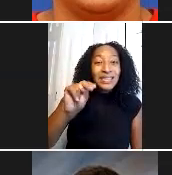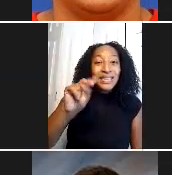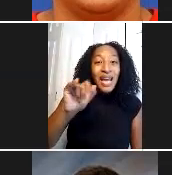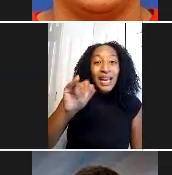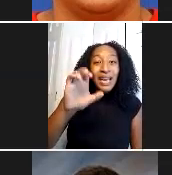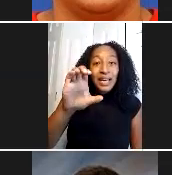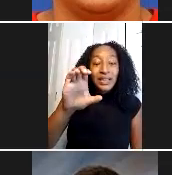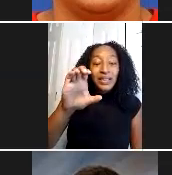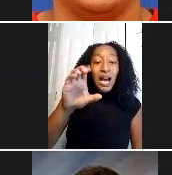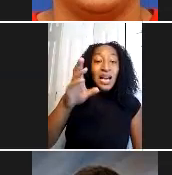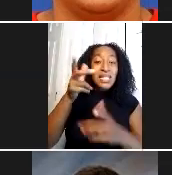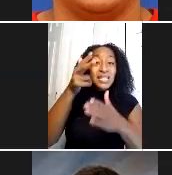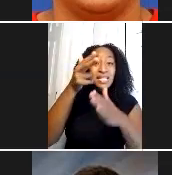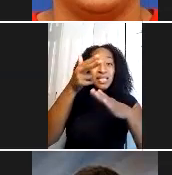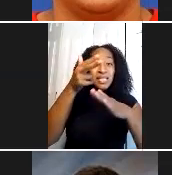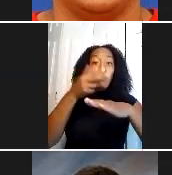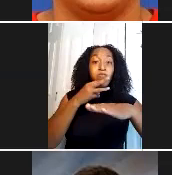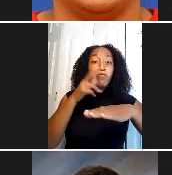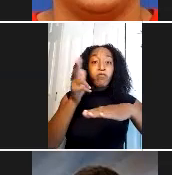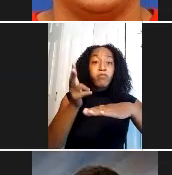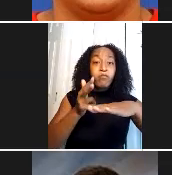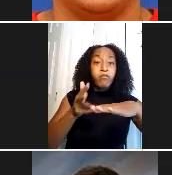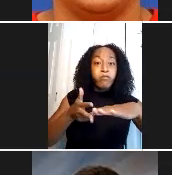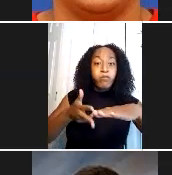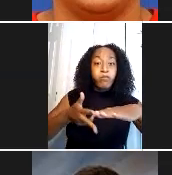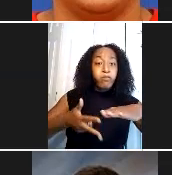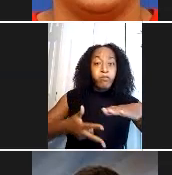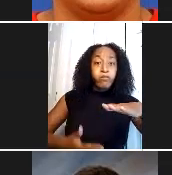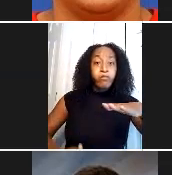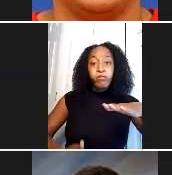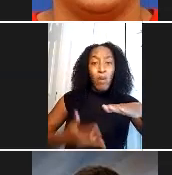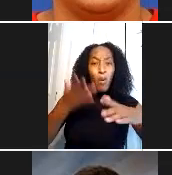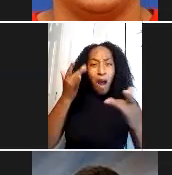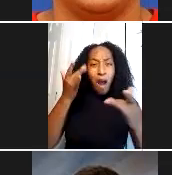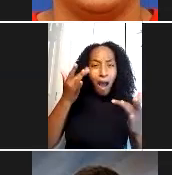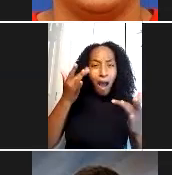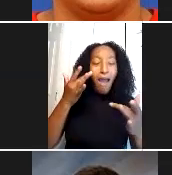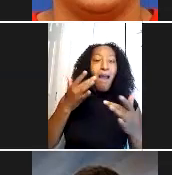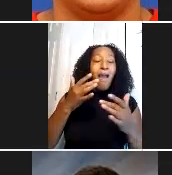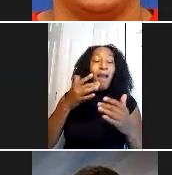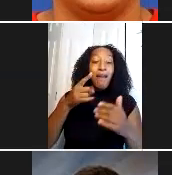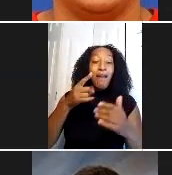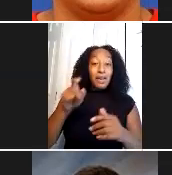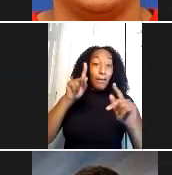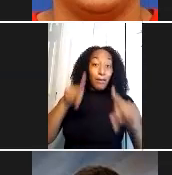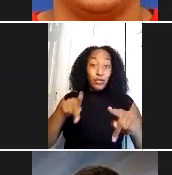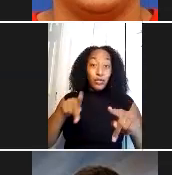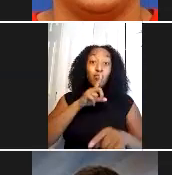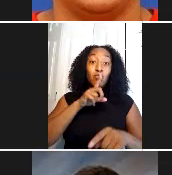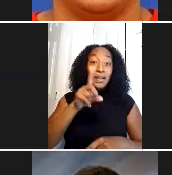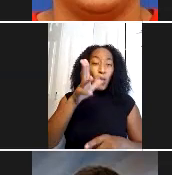like, dying to investigate this question, but I just thought it was like a way to illustrate the scientific